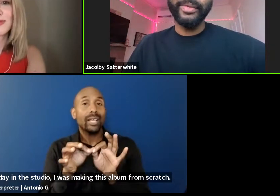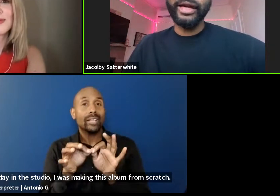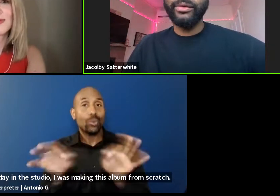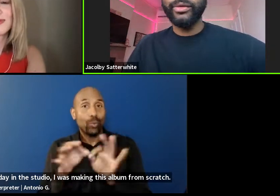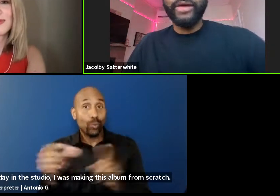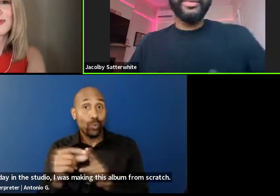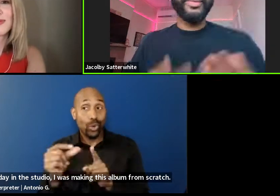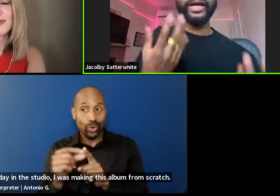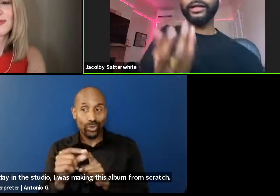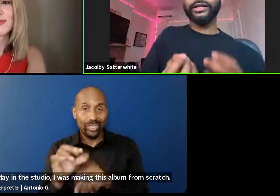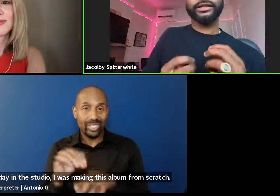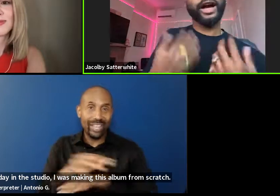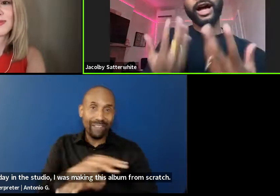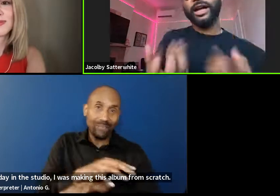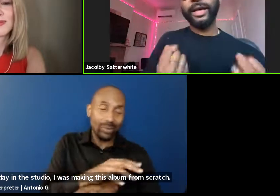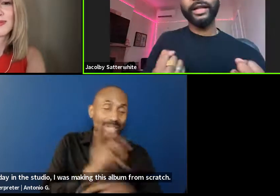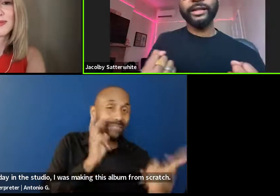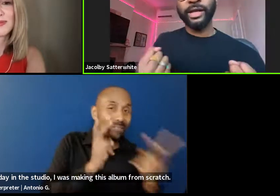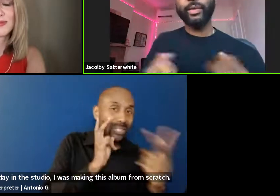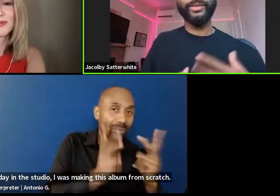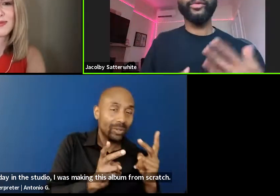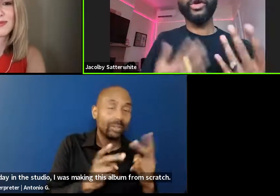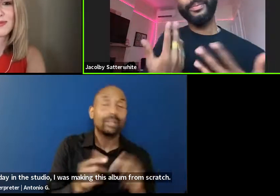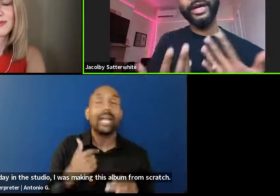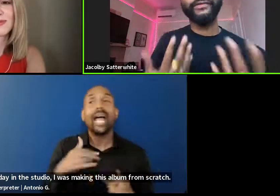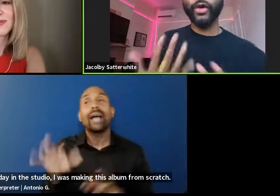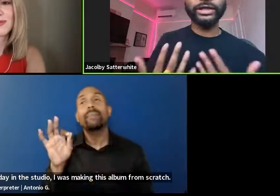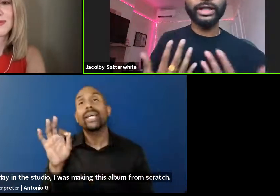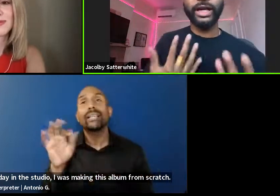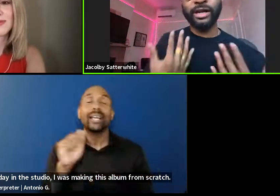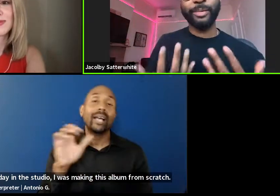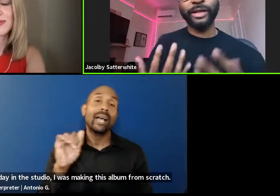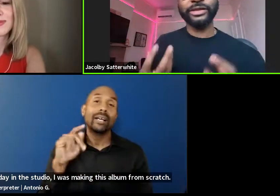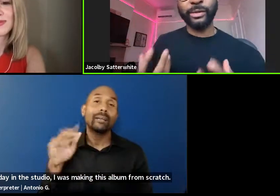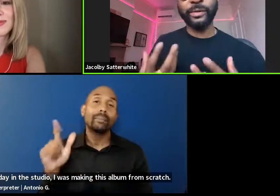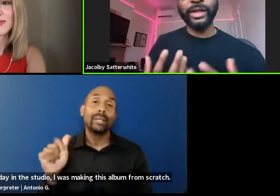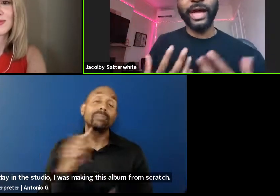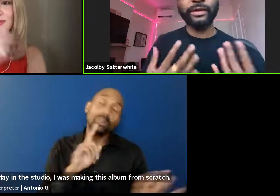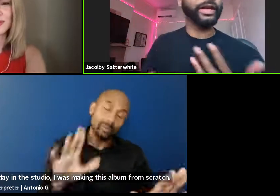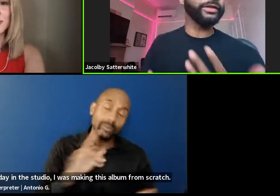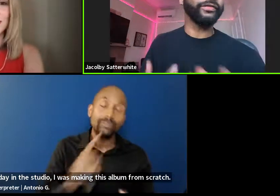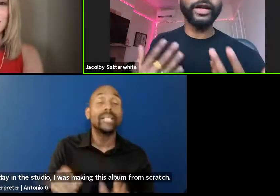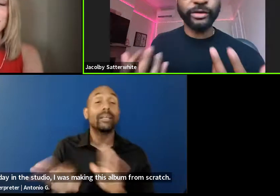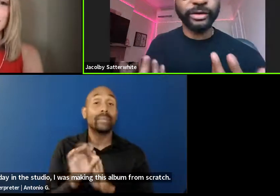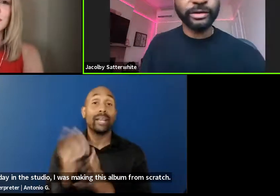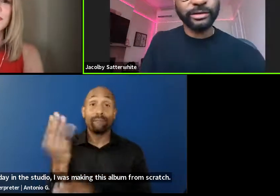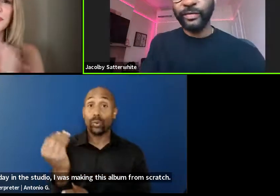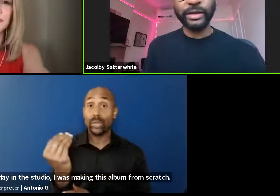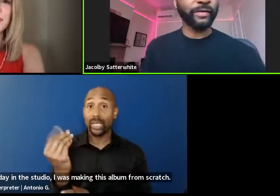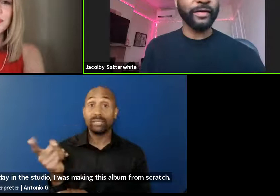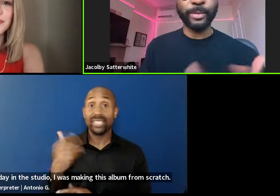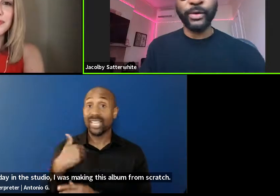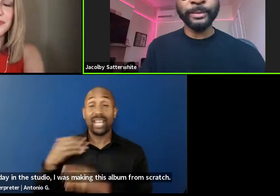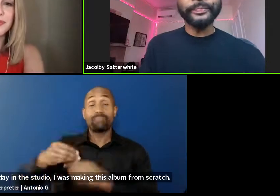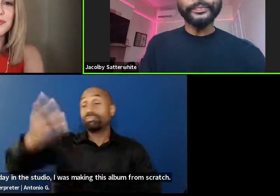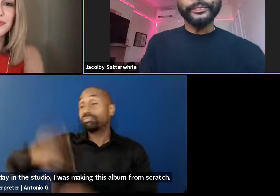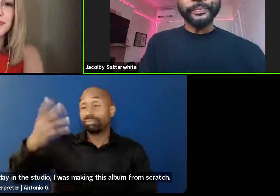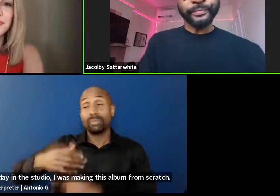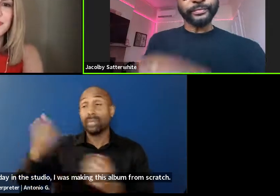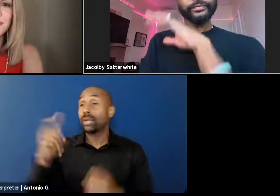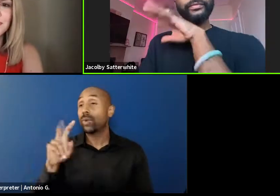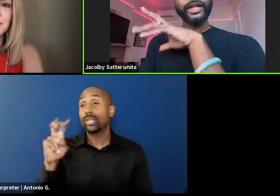Like, I would pick an acapella that we, well, I picked 14 acapellas to work with out of the 155 or more.